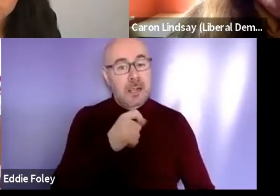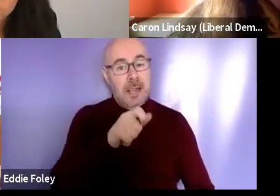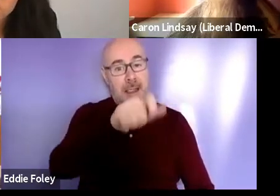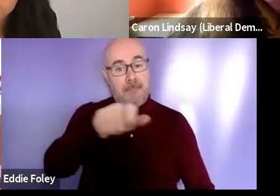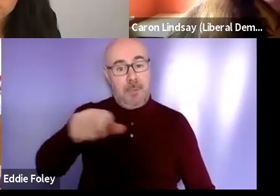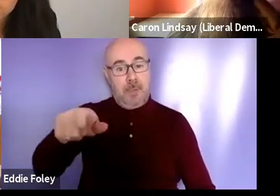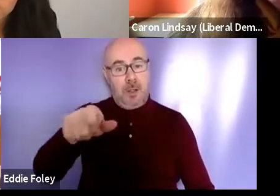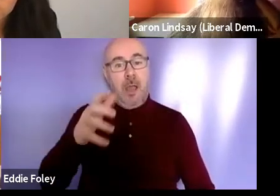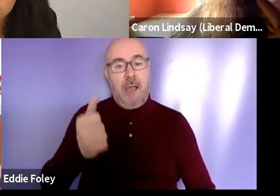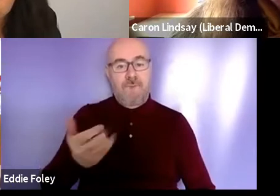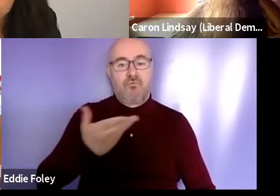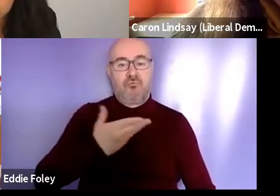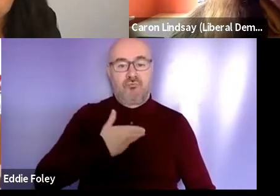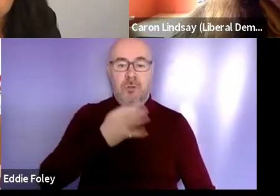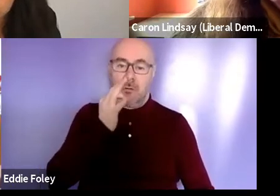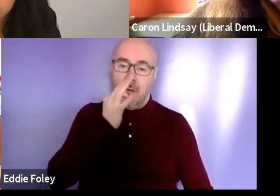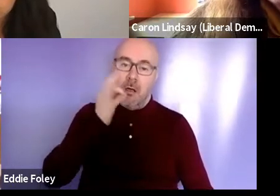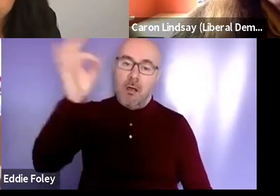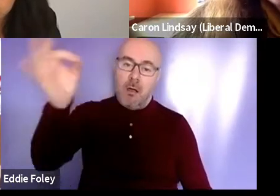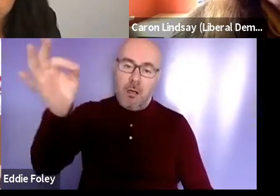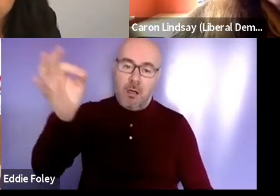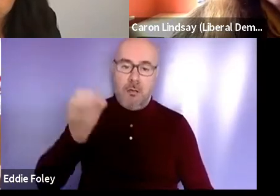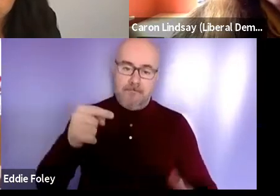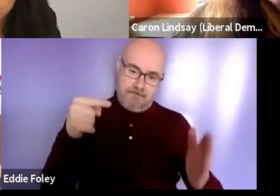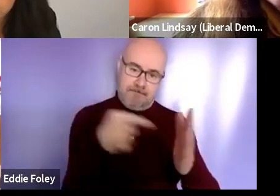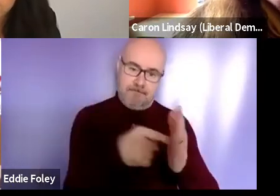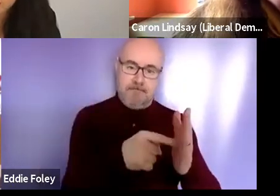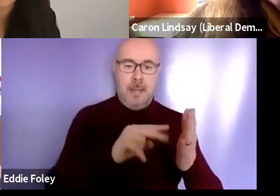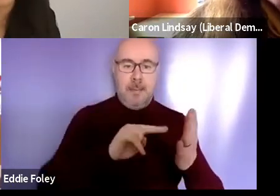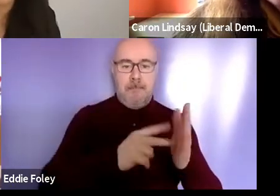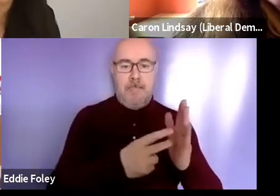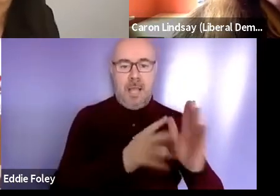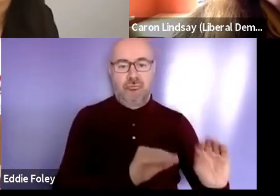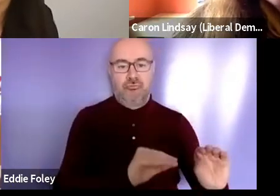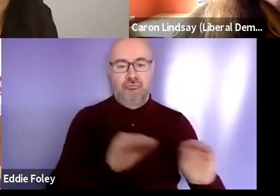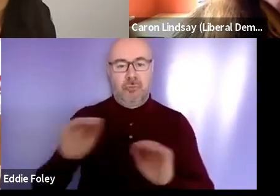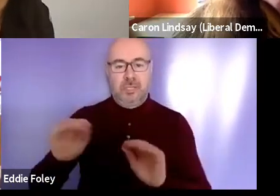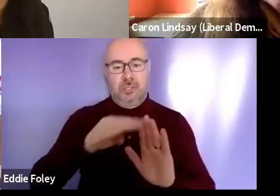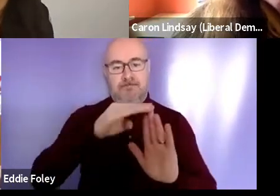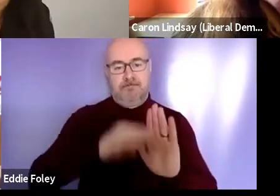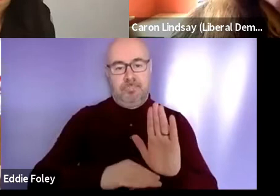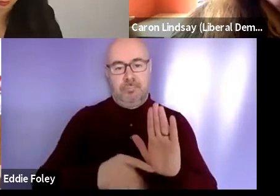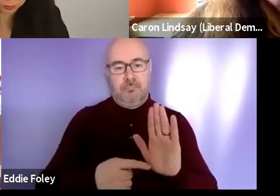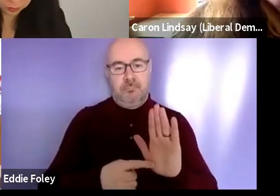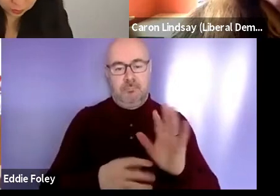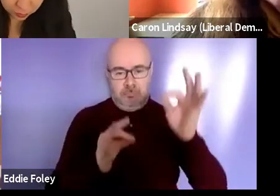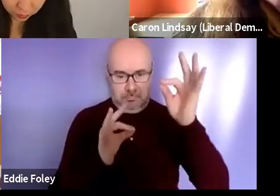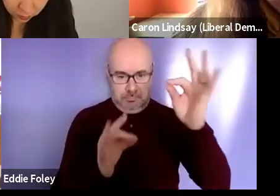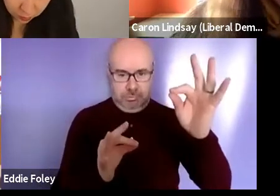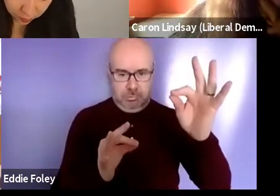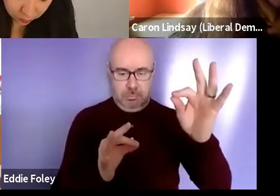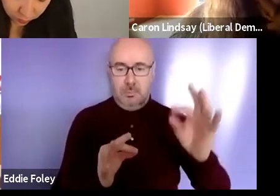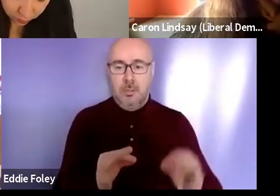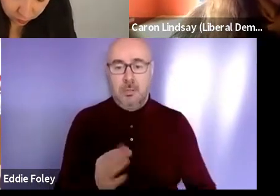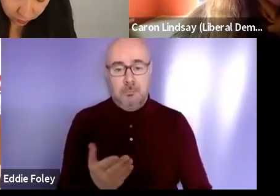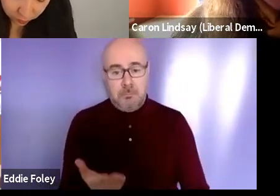So, yeah, I mean, I don't know if you want to touch on the participation thing, but I'd like to talk to you more about, you know, what law needs to change, in